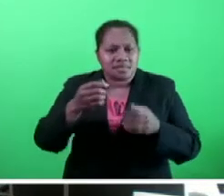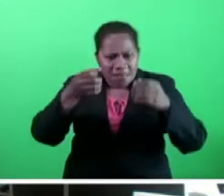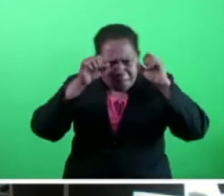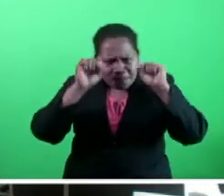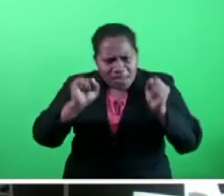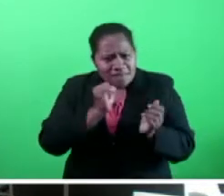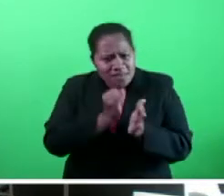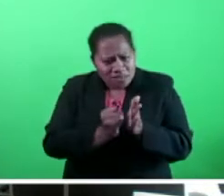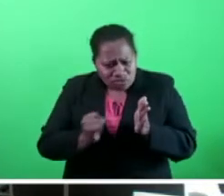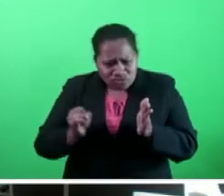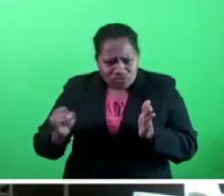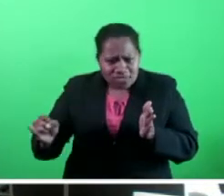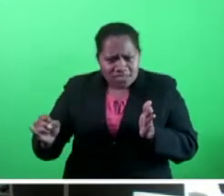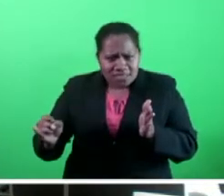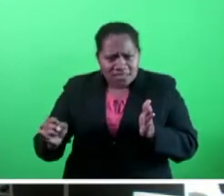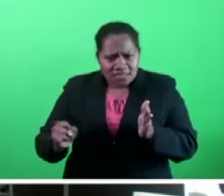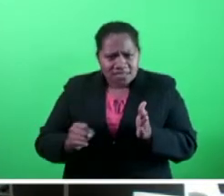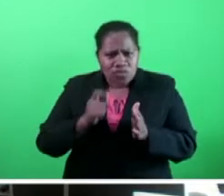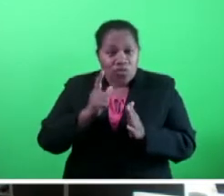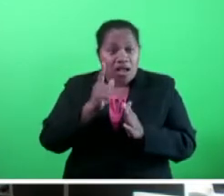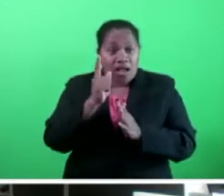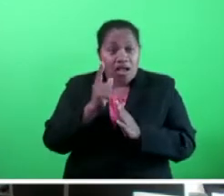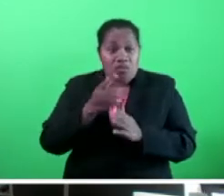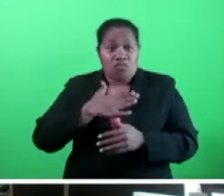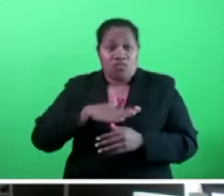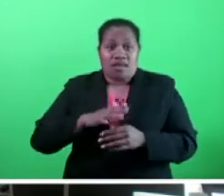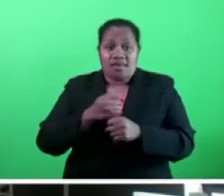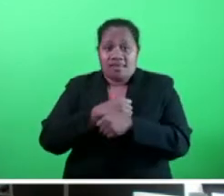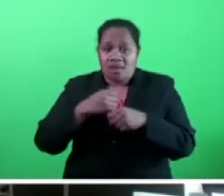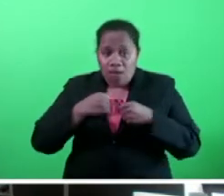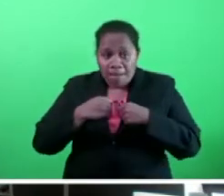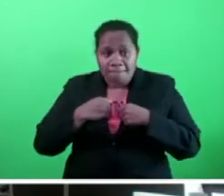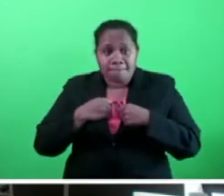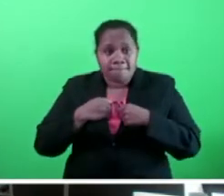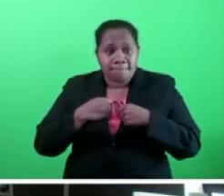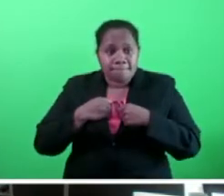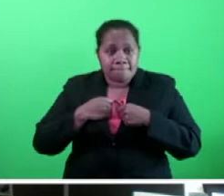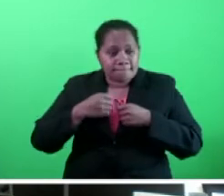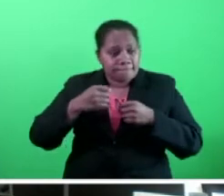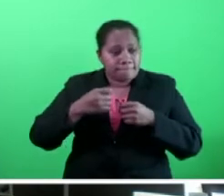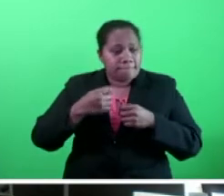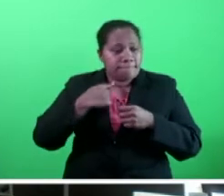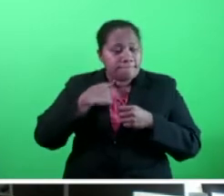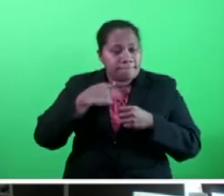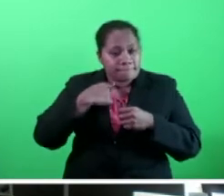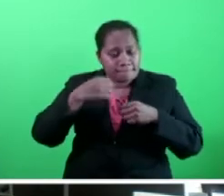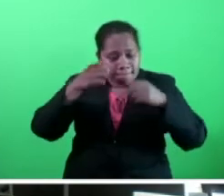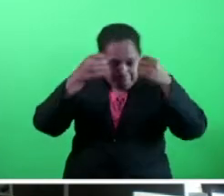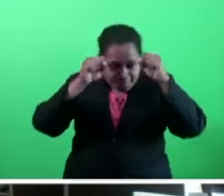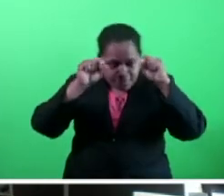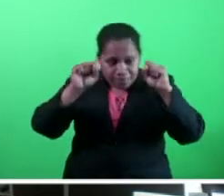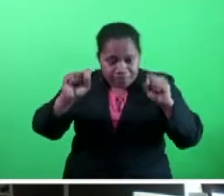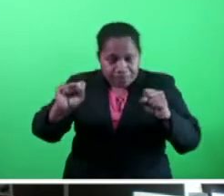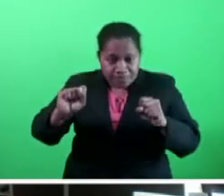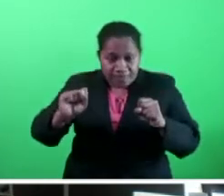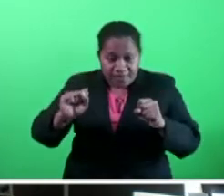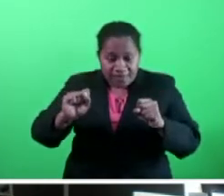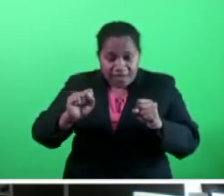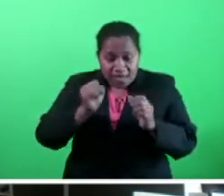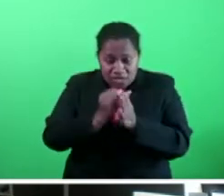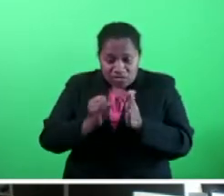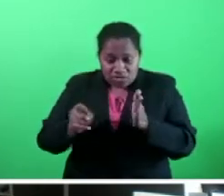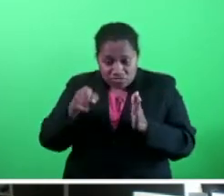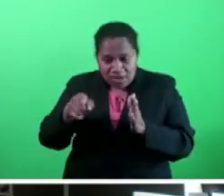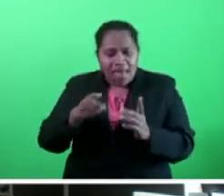we want our beef sector to be the premium beef supplier in the entire Pacific region. It's possible. It's possible. It's